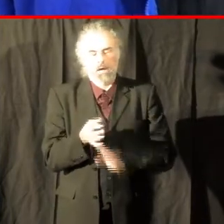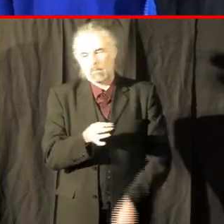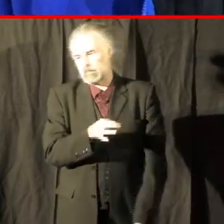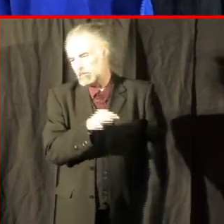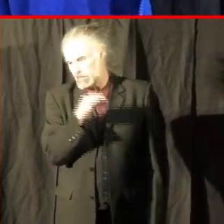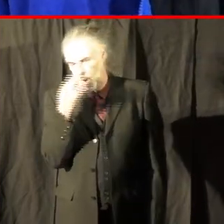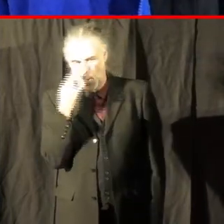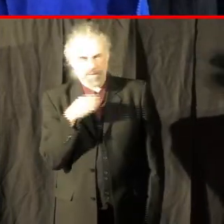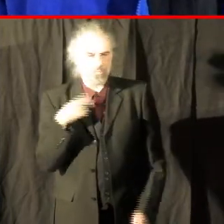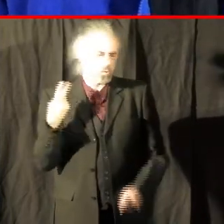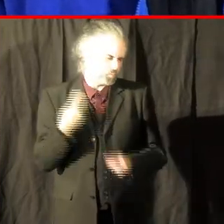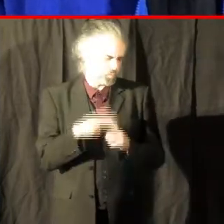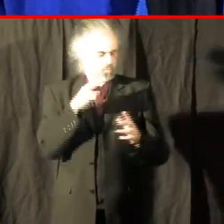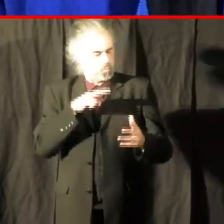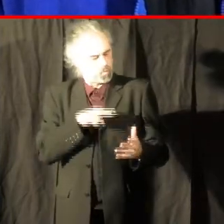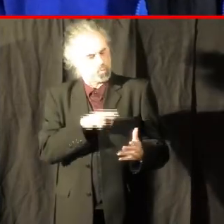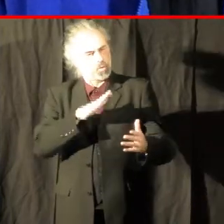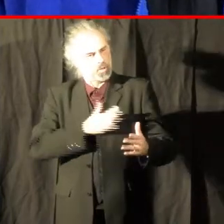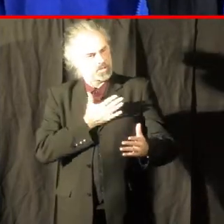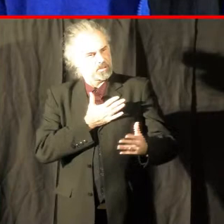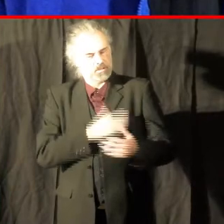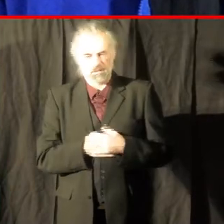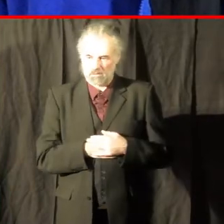snappy. It's the heart of the science. All right.